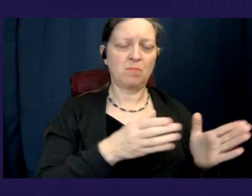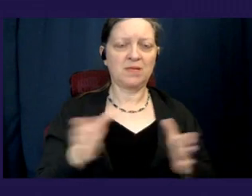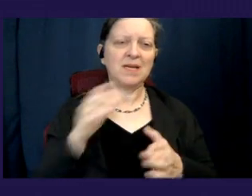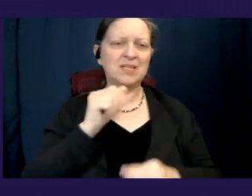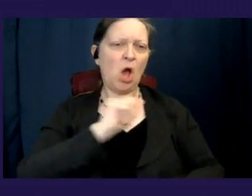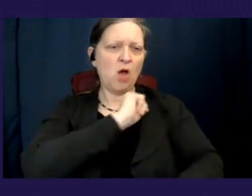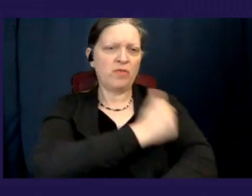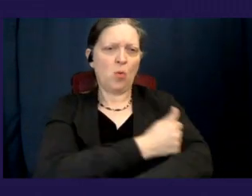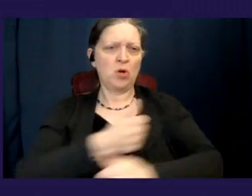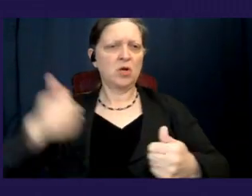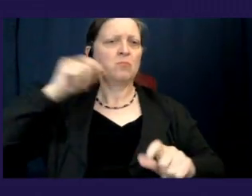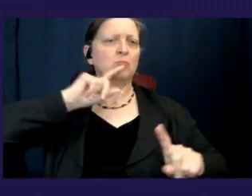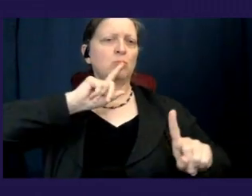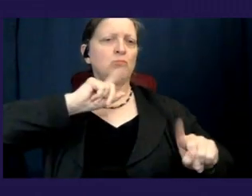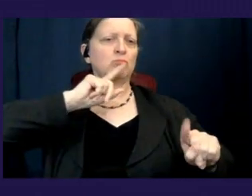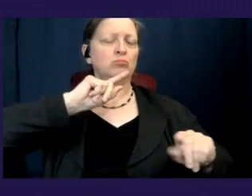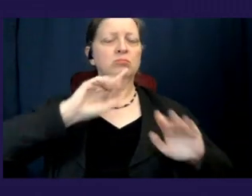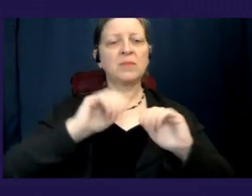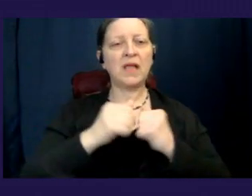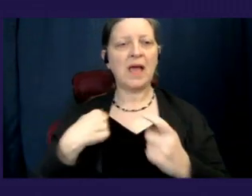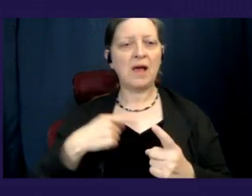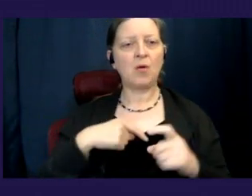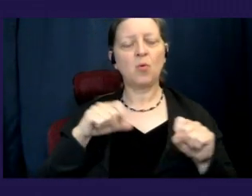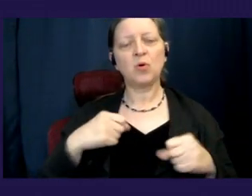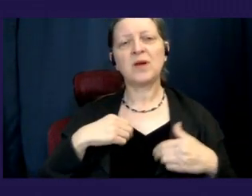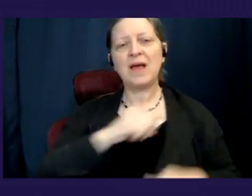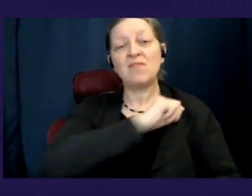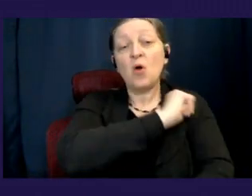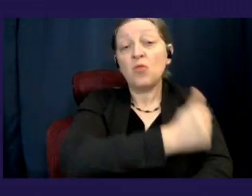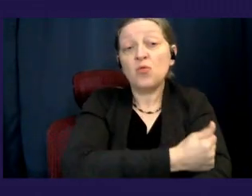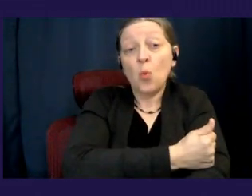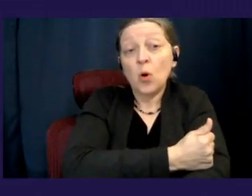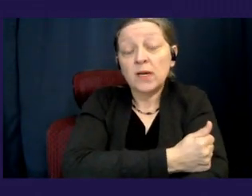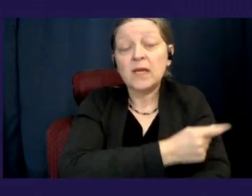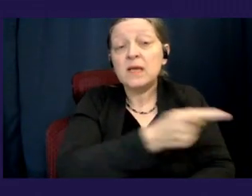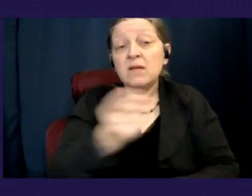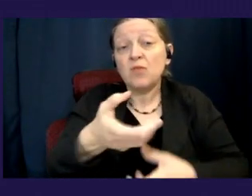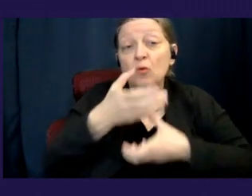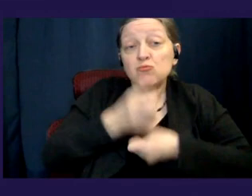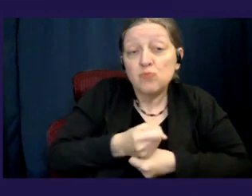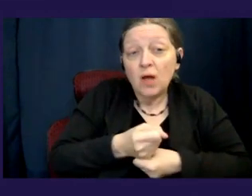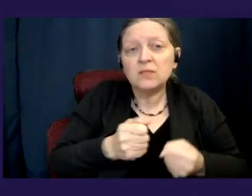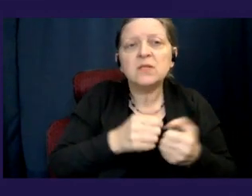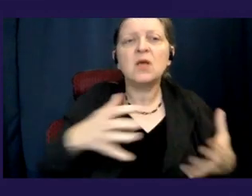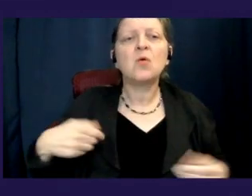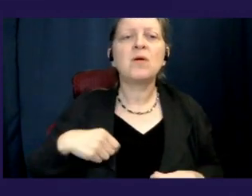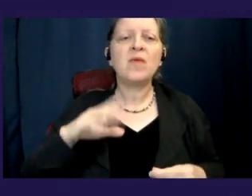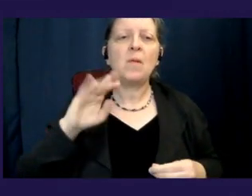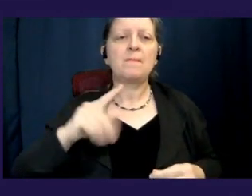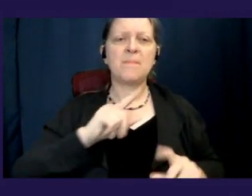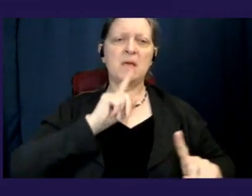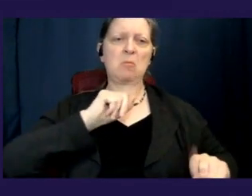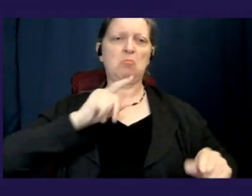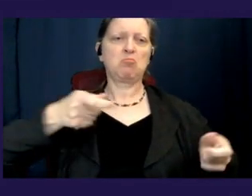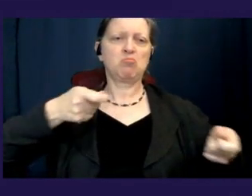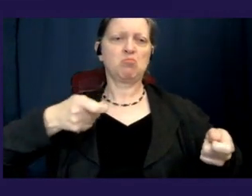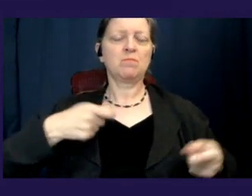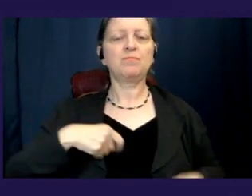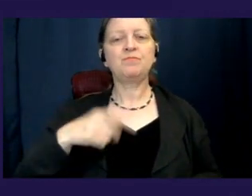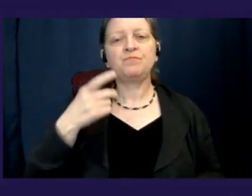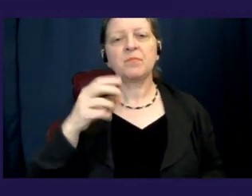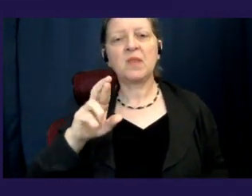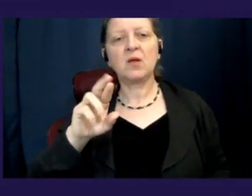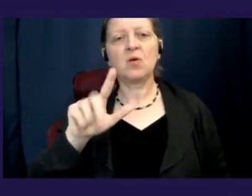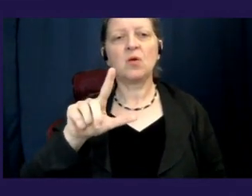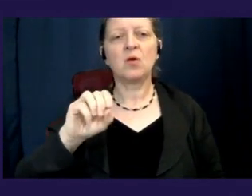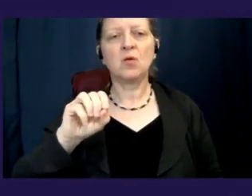have authority without being authoritarian in the messaging that we're able to share? Dr. Lewinsky shared a great little story the other day when